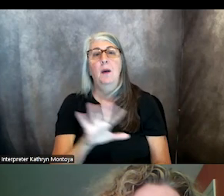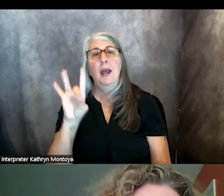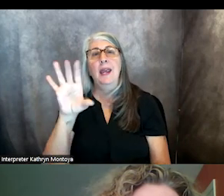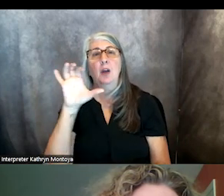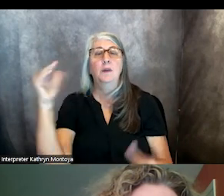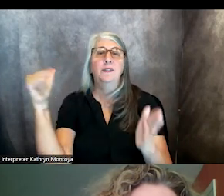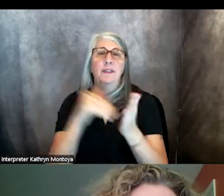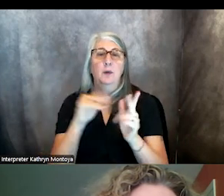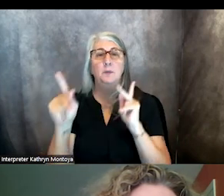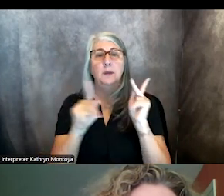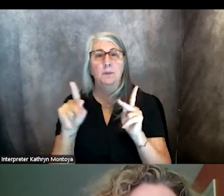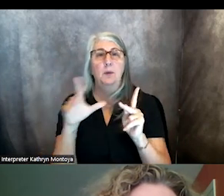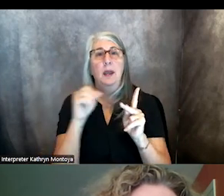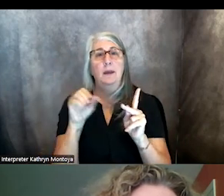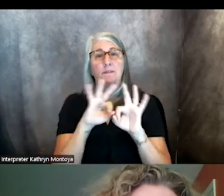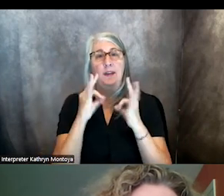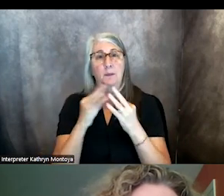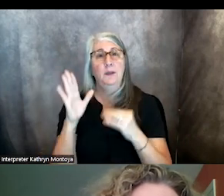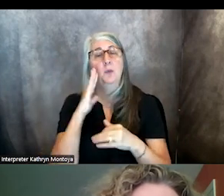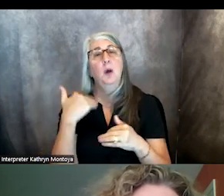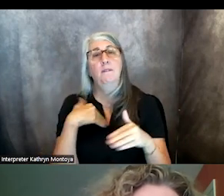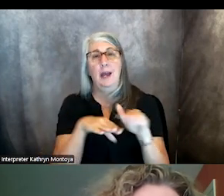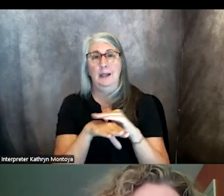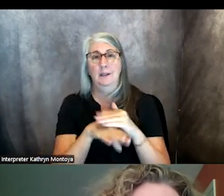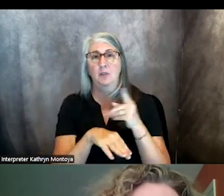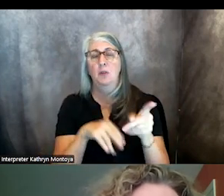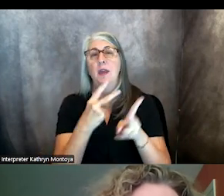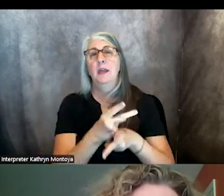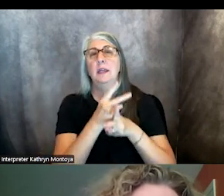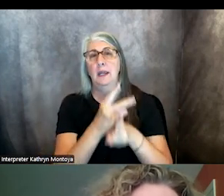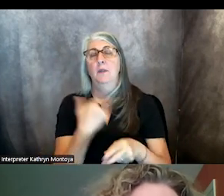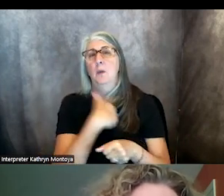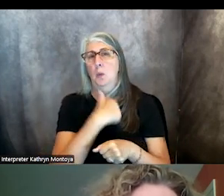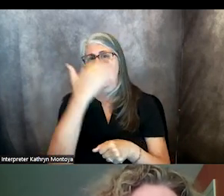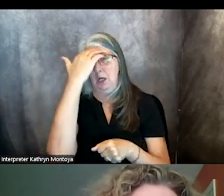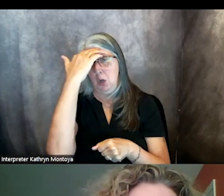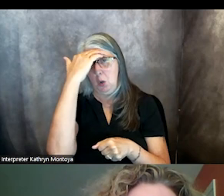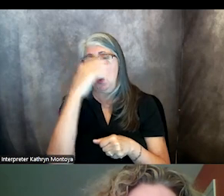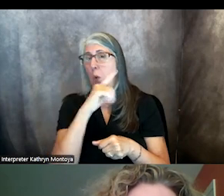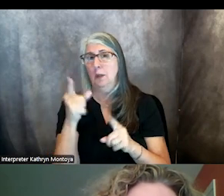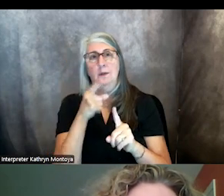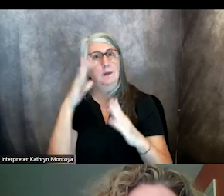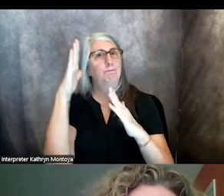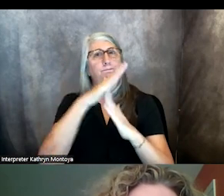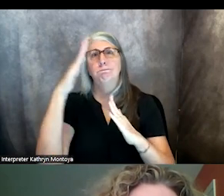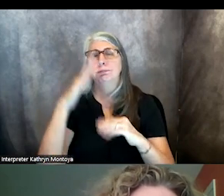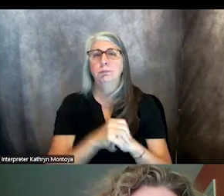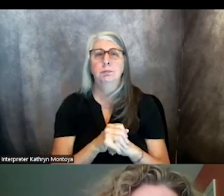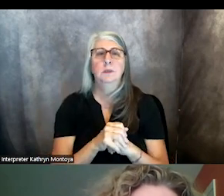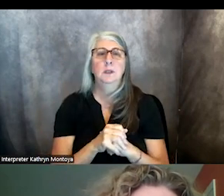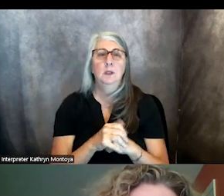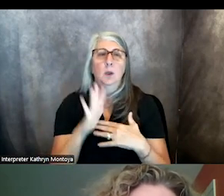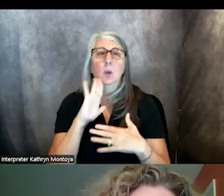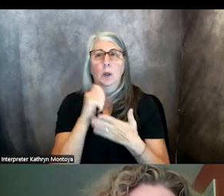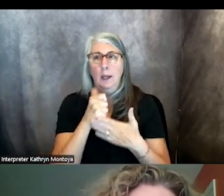individuals and their families would get access to that care that we know is the gold standard that really helps